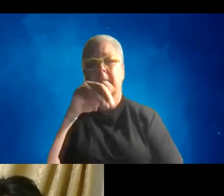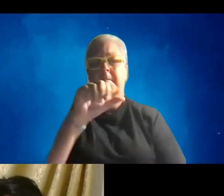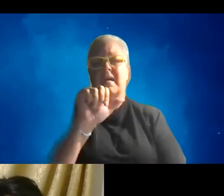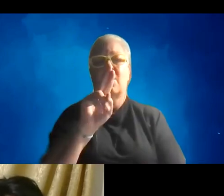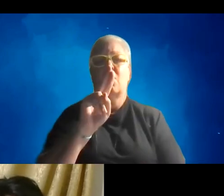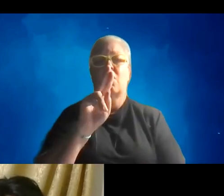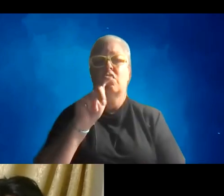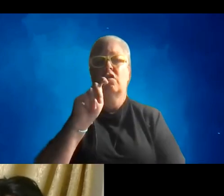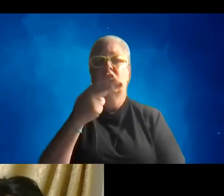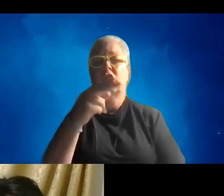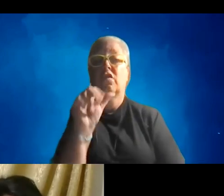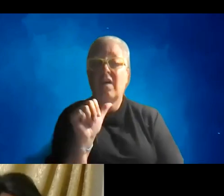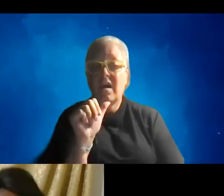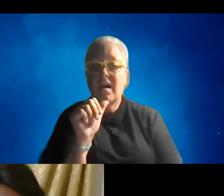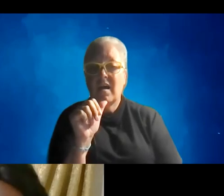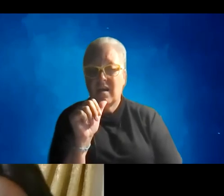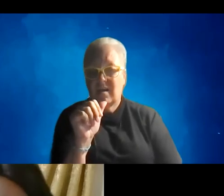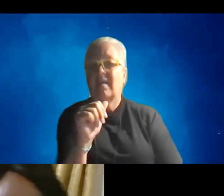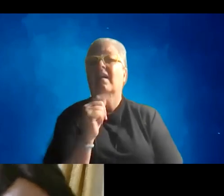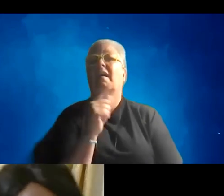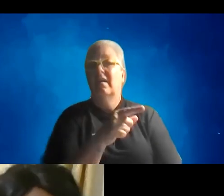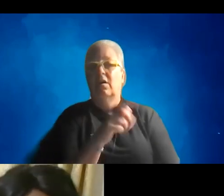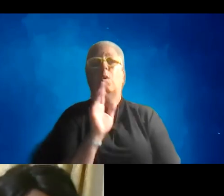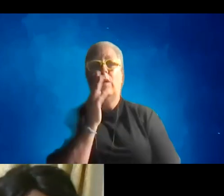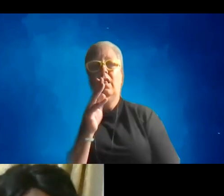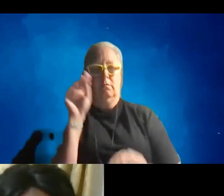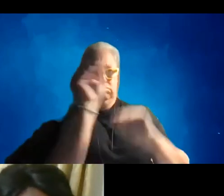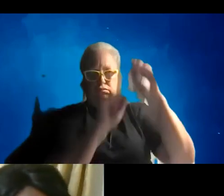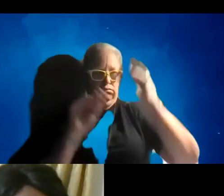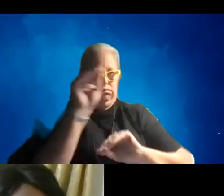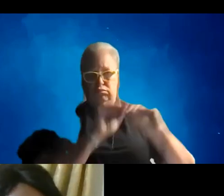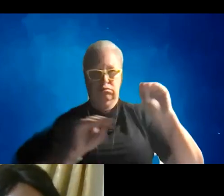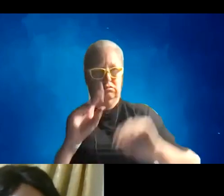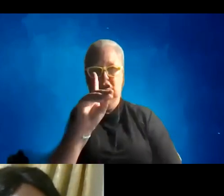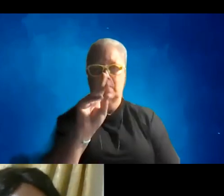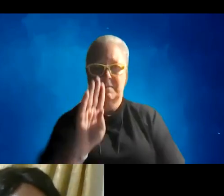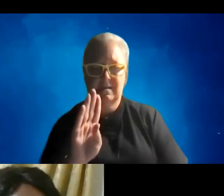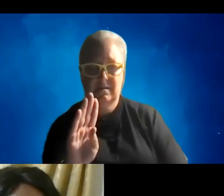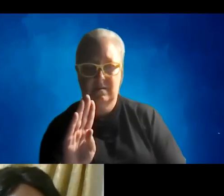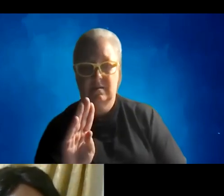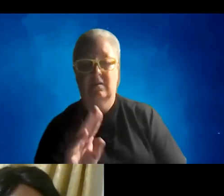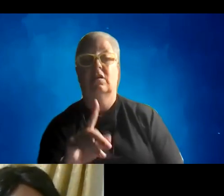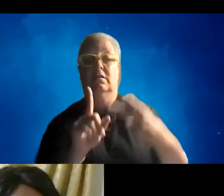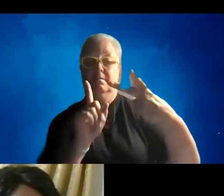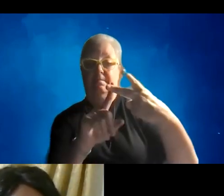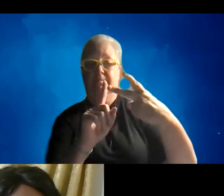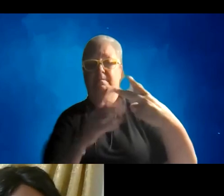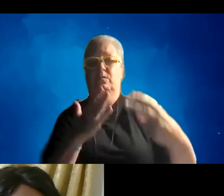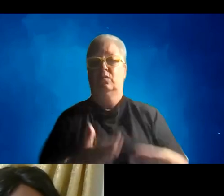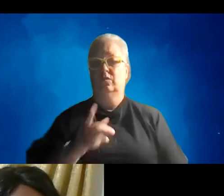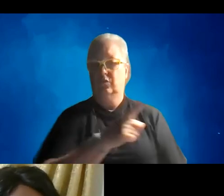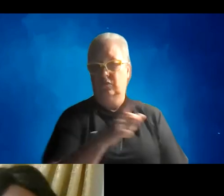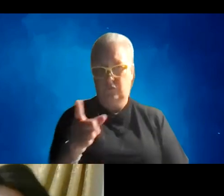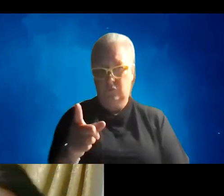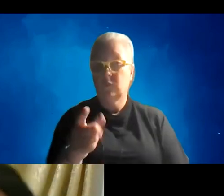People's Forum. And she's doing the database on it. And the second thing is to ask everybody to make sure that they did